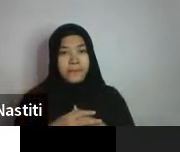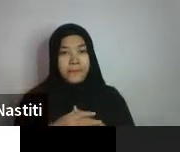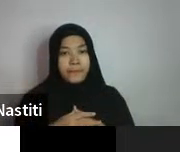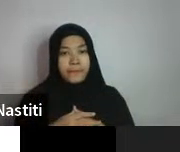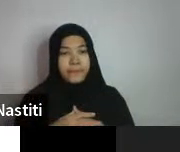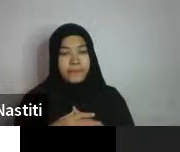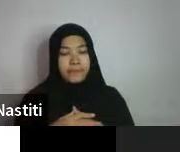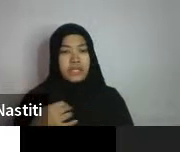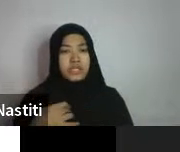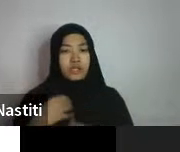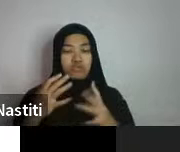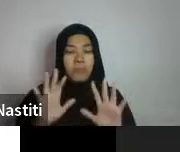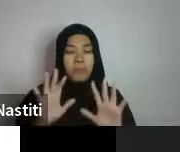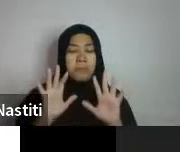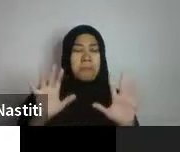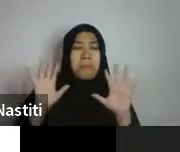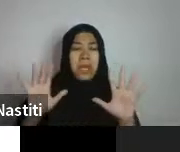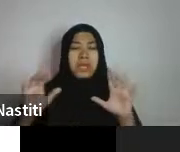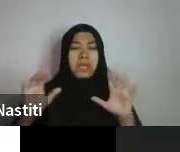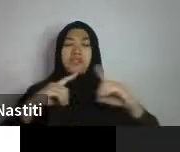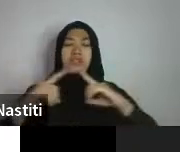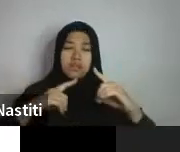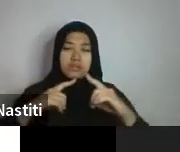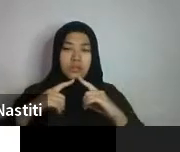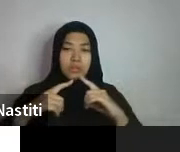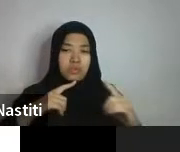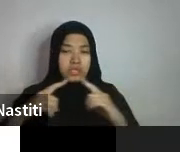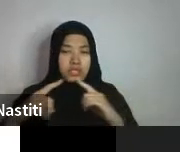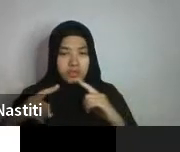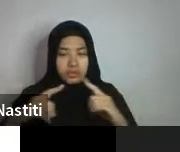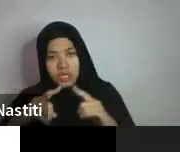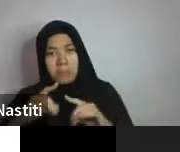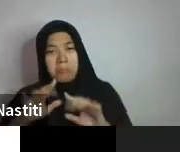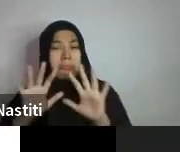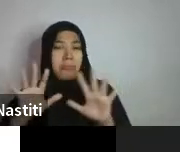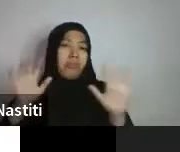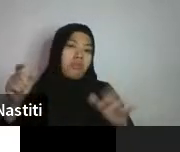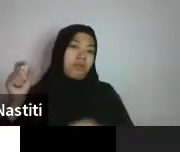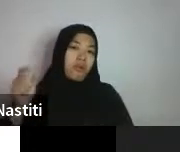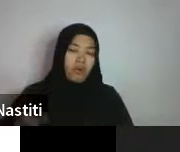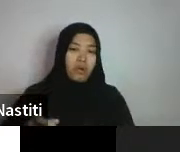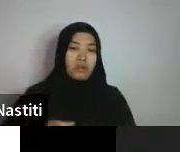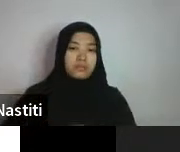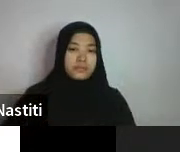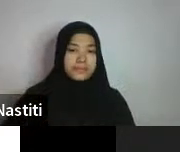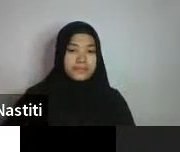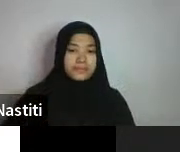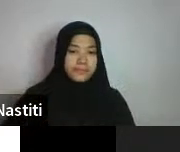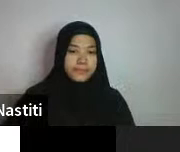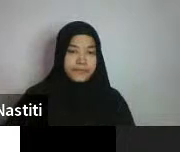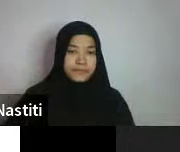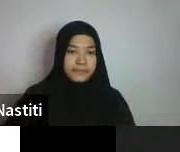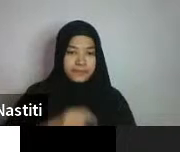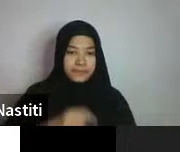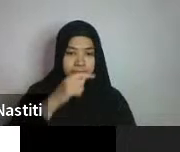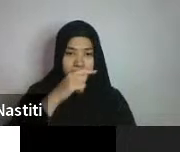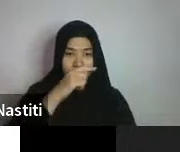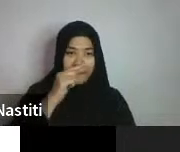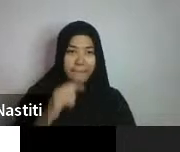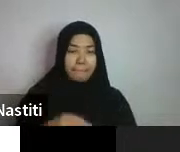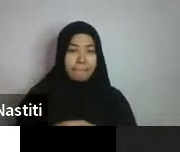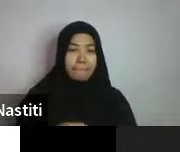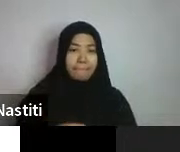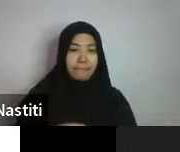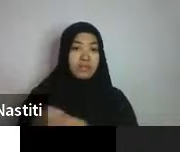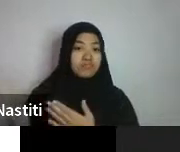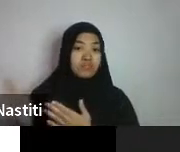books together. Jiwa Sehat Negara Kuat, which is a variation on what Sukarno used to say about